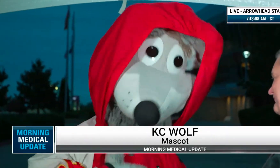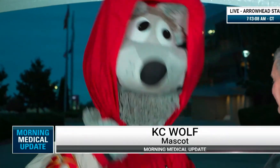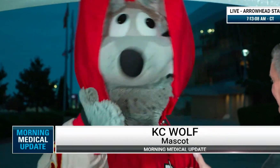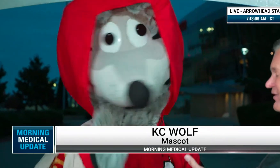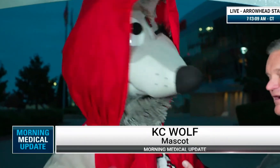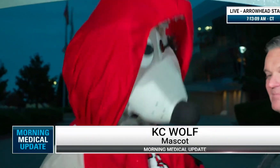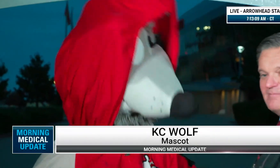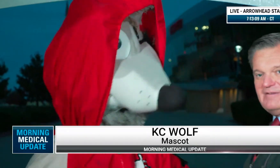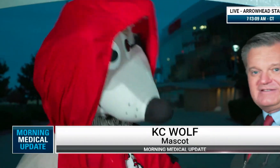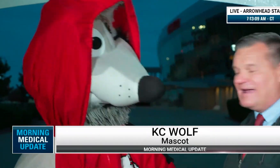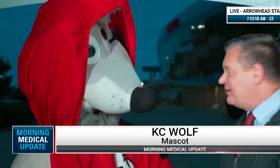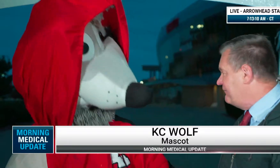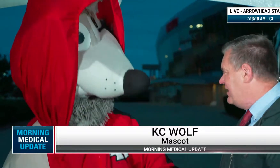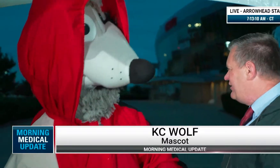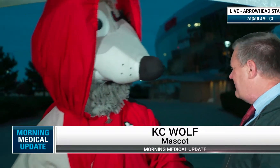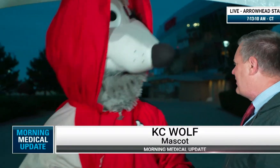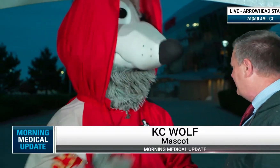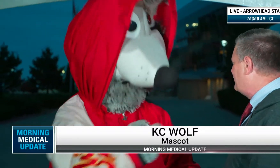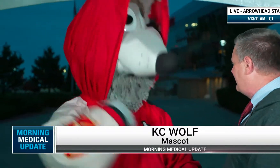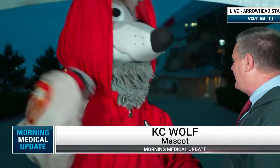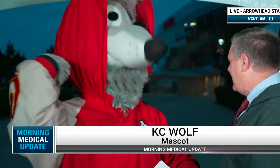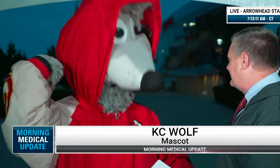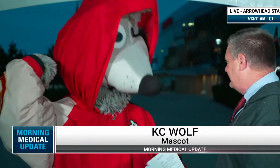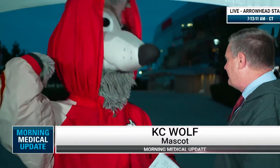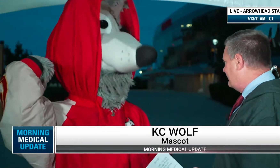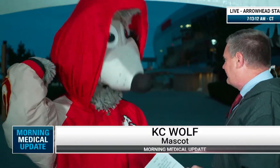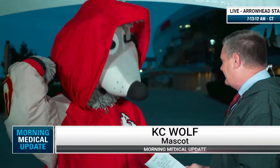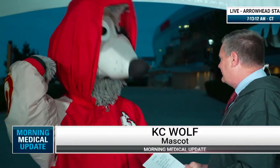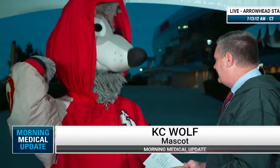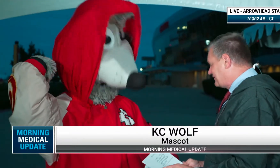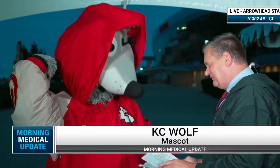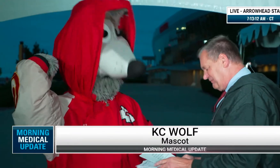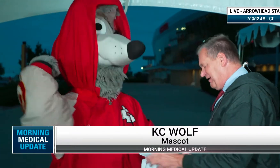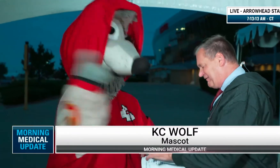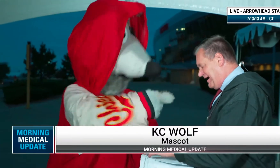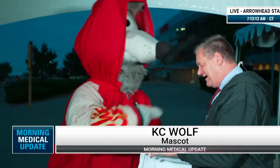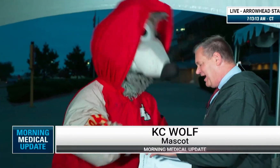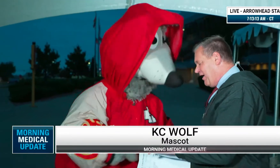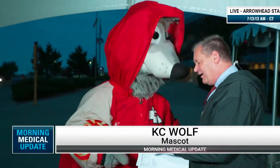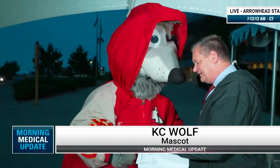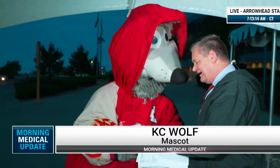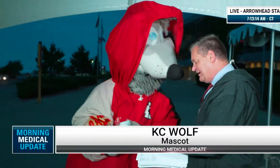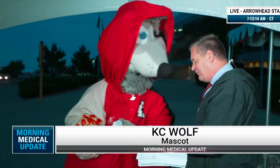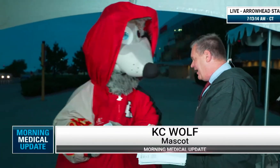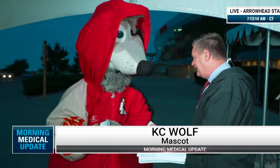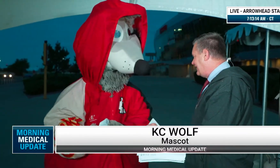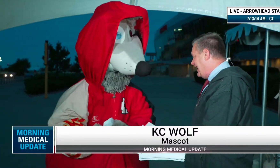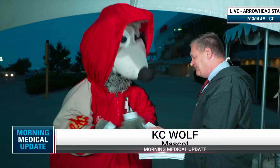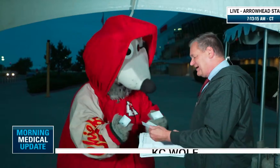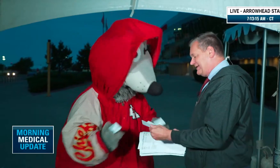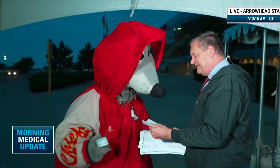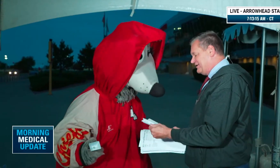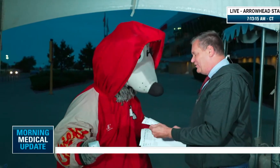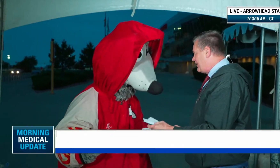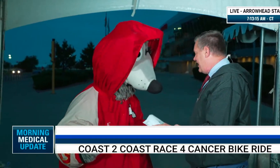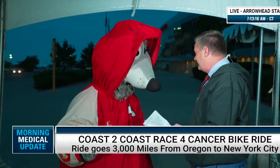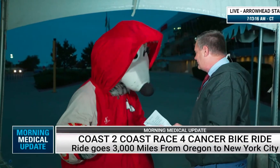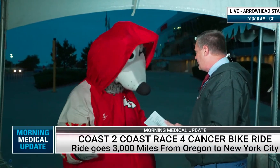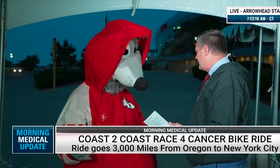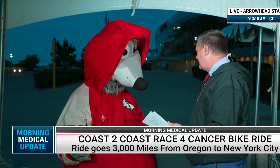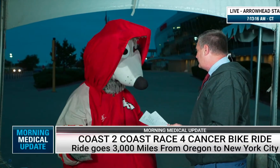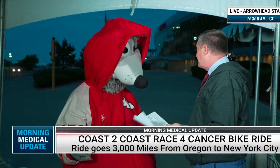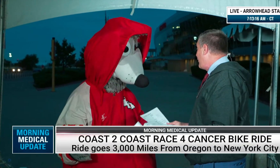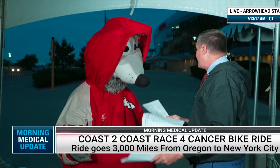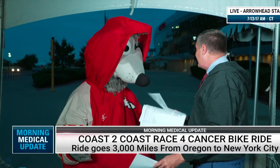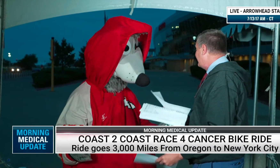out. You're up this time. You're up probably 24 hours a day rooting for the Chiefs. All right. Well, tell you what, you are out